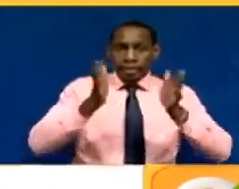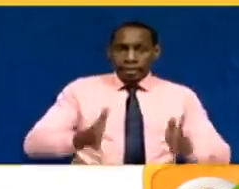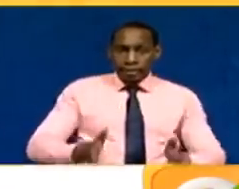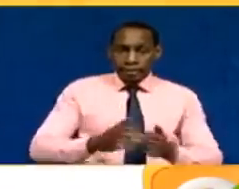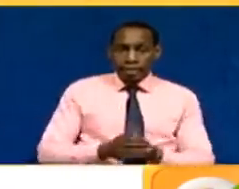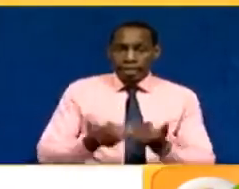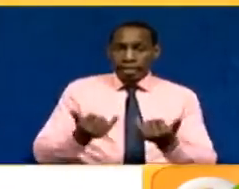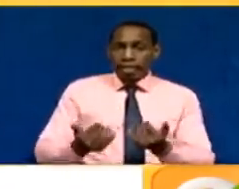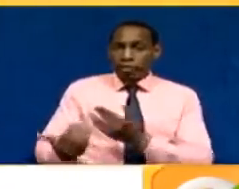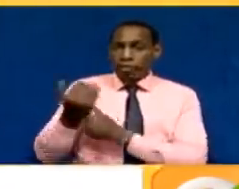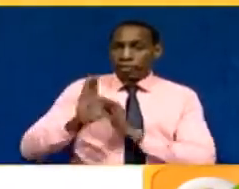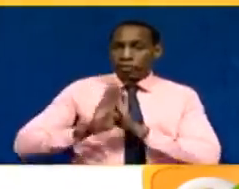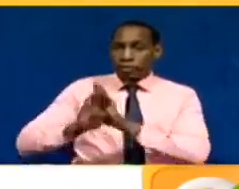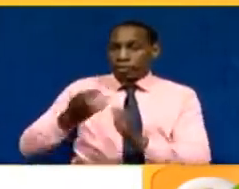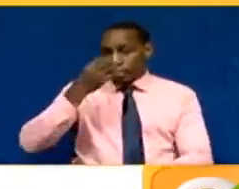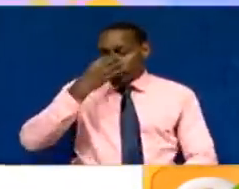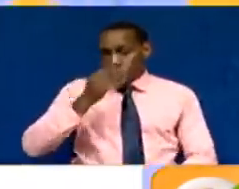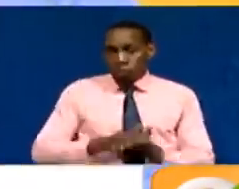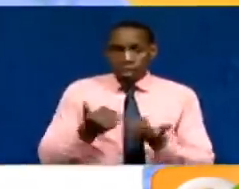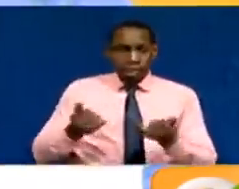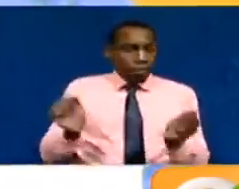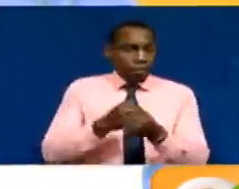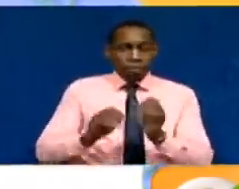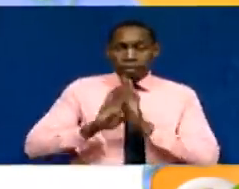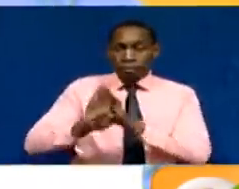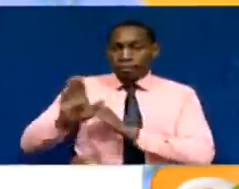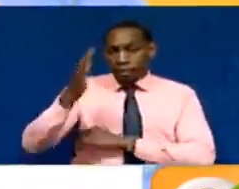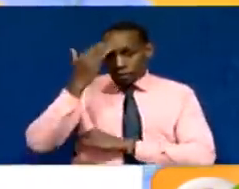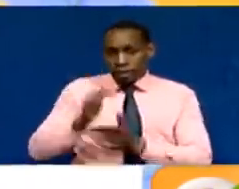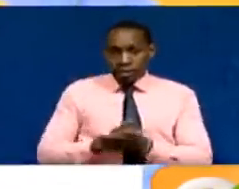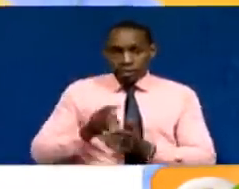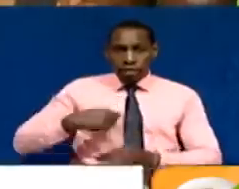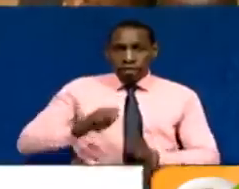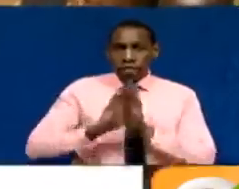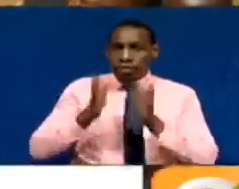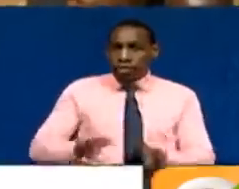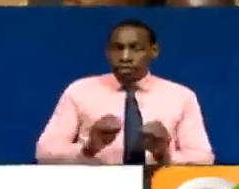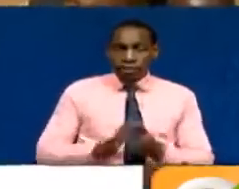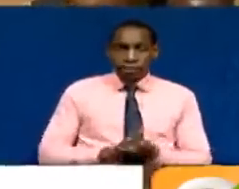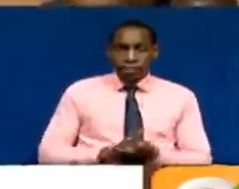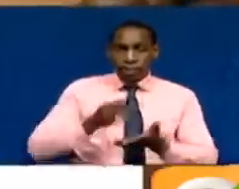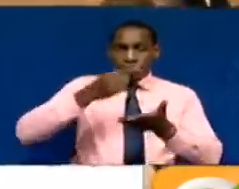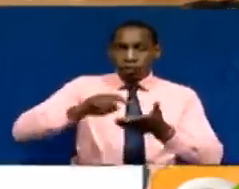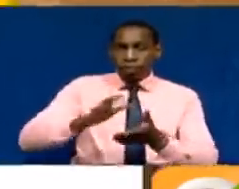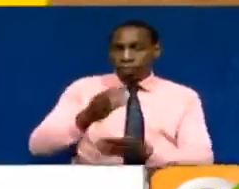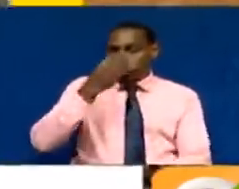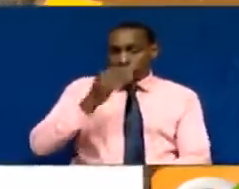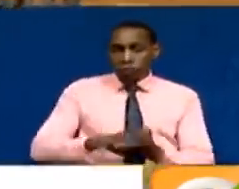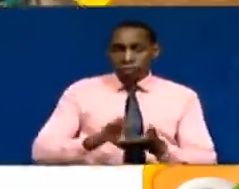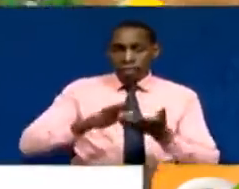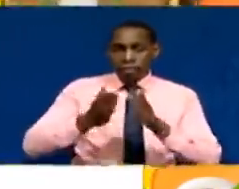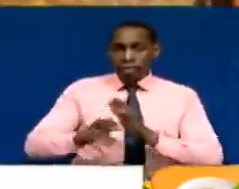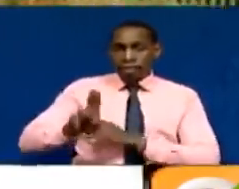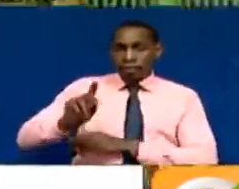We have been asked to betray William Ruto. We shall not betray him because we are not betrayers. The endorsement of William Ruto as the